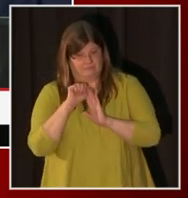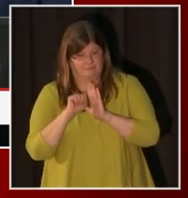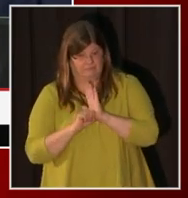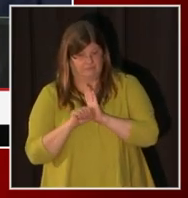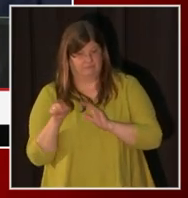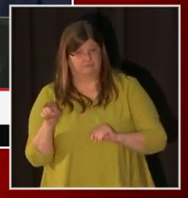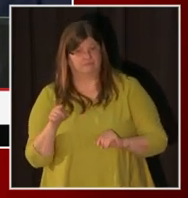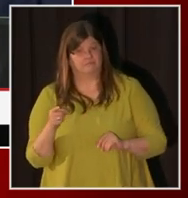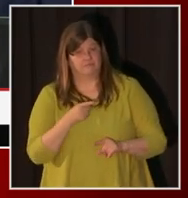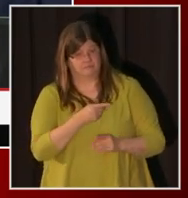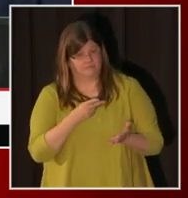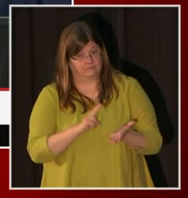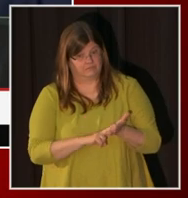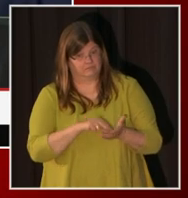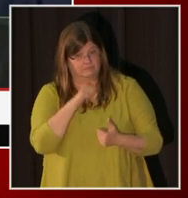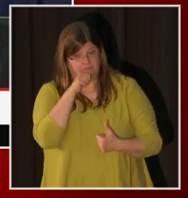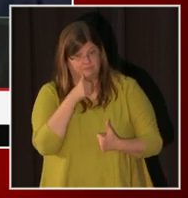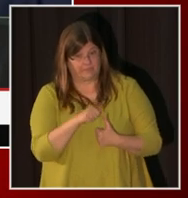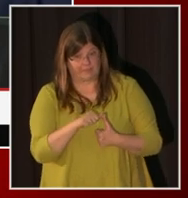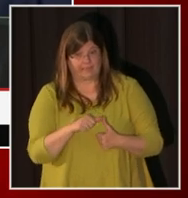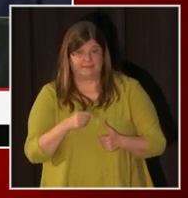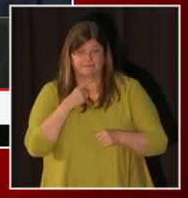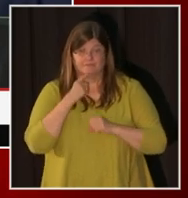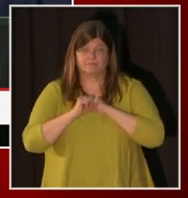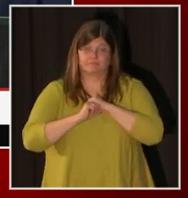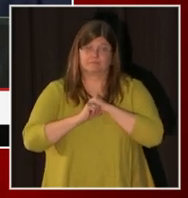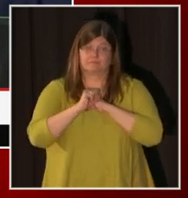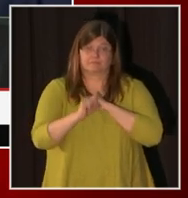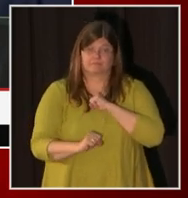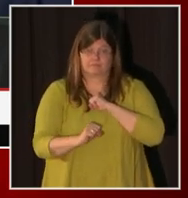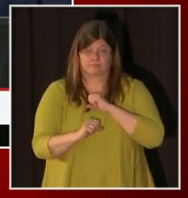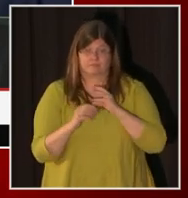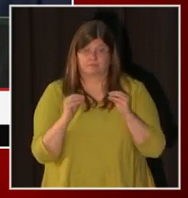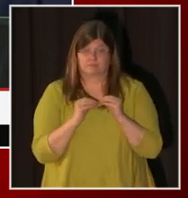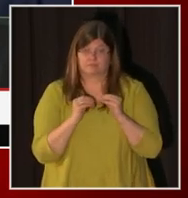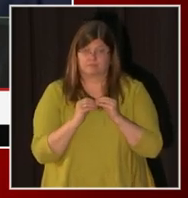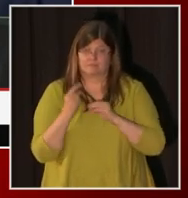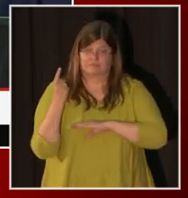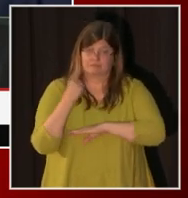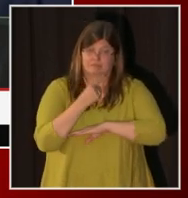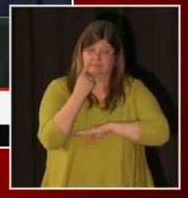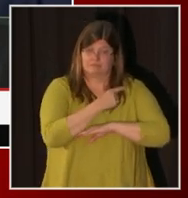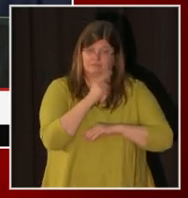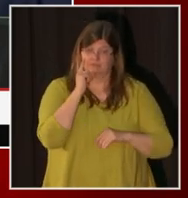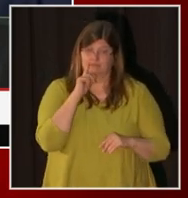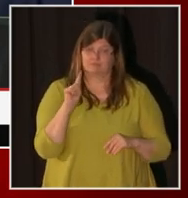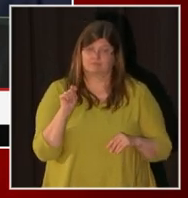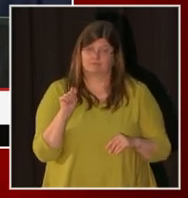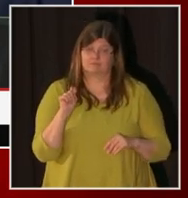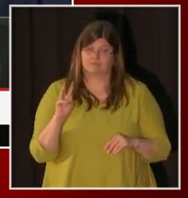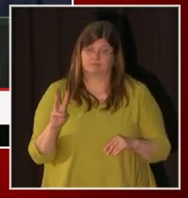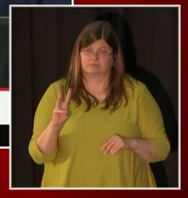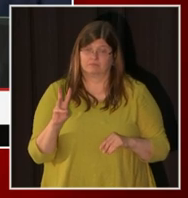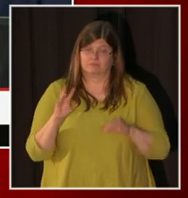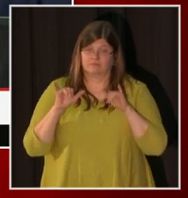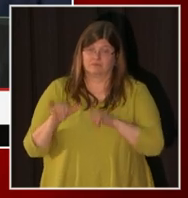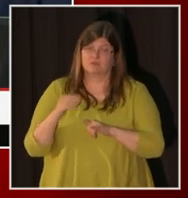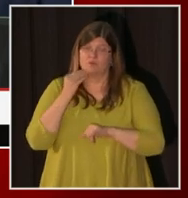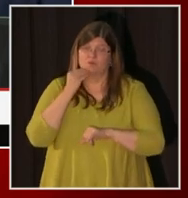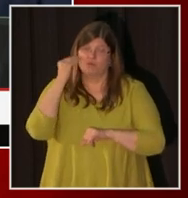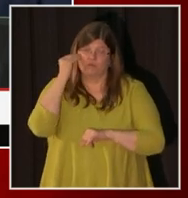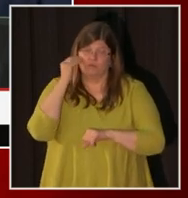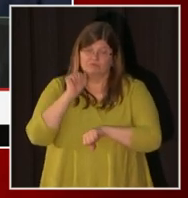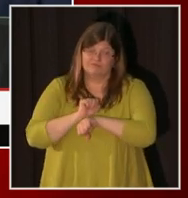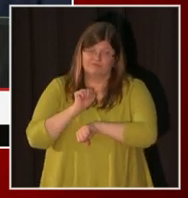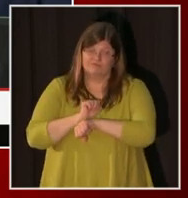extend telework for federal employees. Can you tell us if you've got any feedback from the White House or the federal government